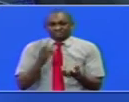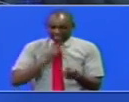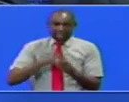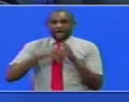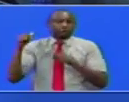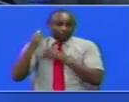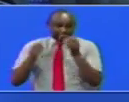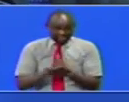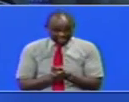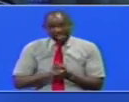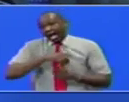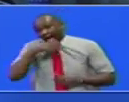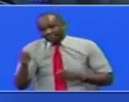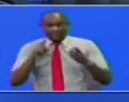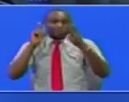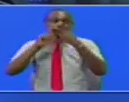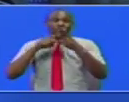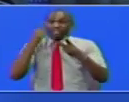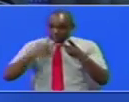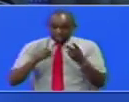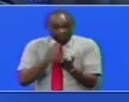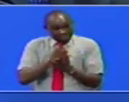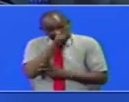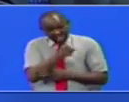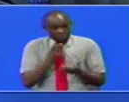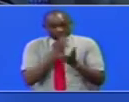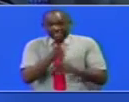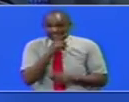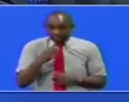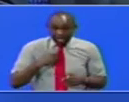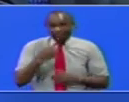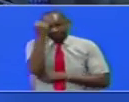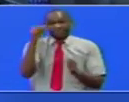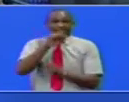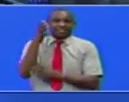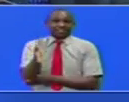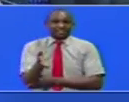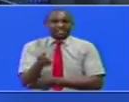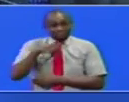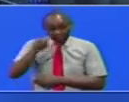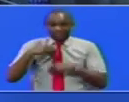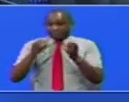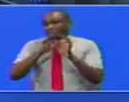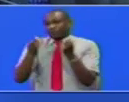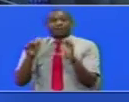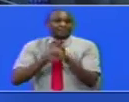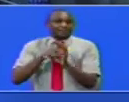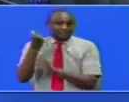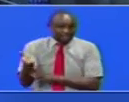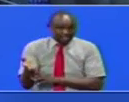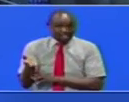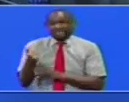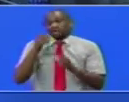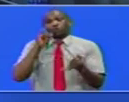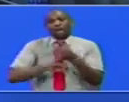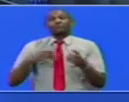of the country. The other allegation, he says that the auditor has five vehicles which he has given to the family members, the